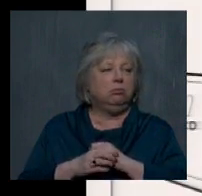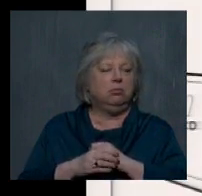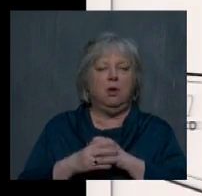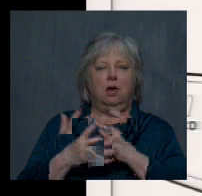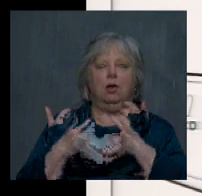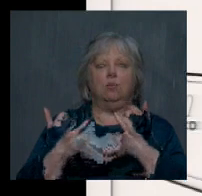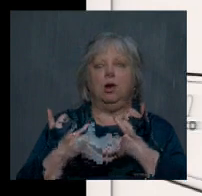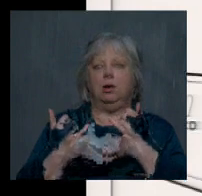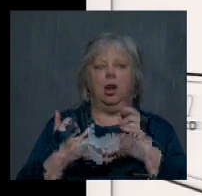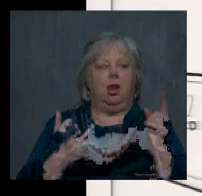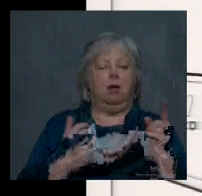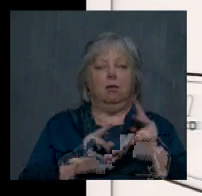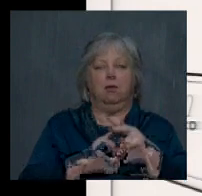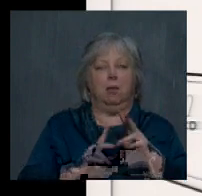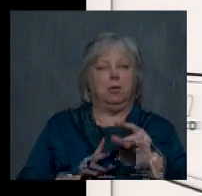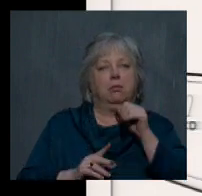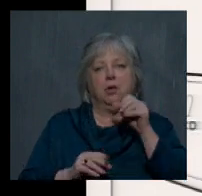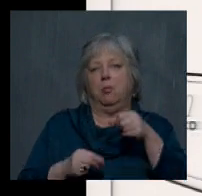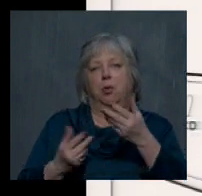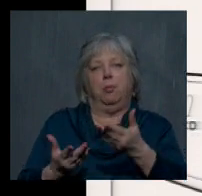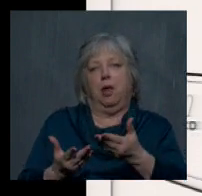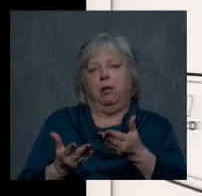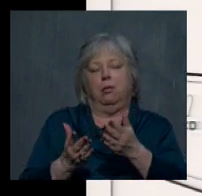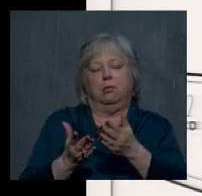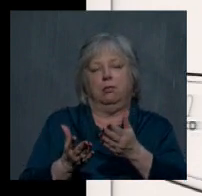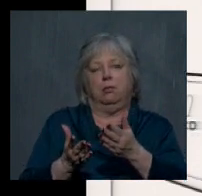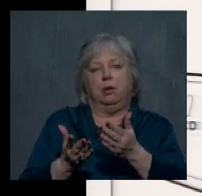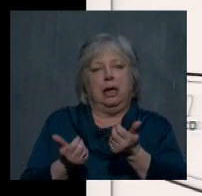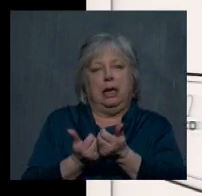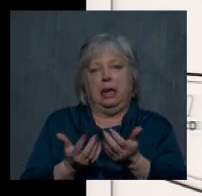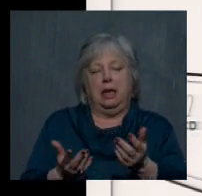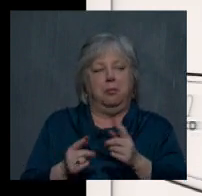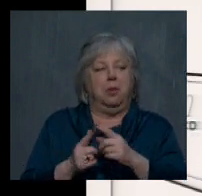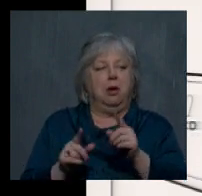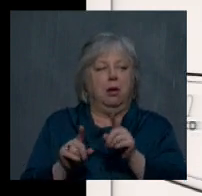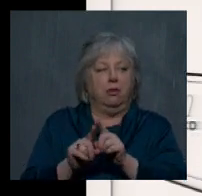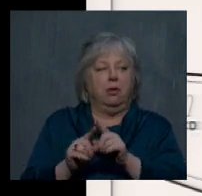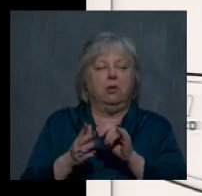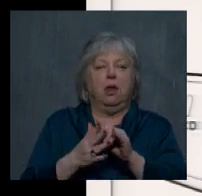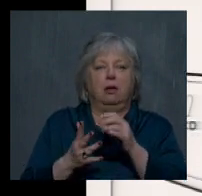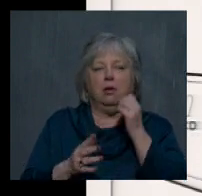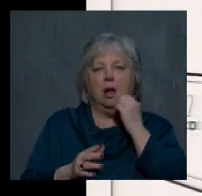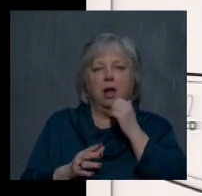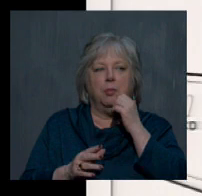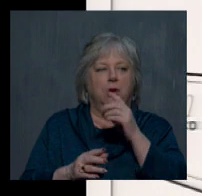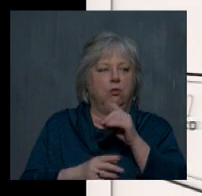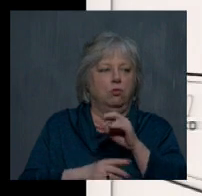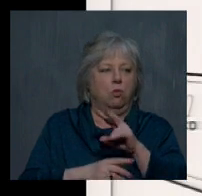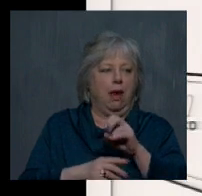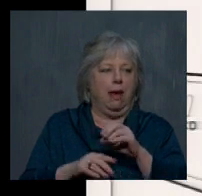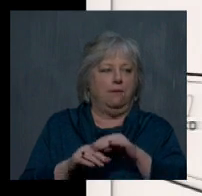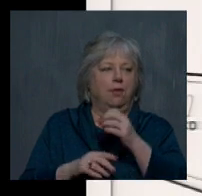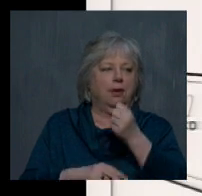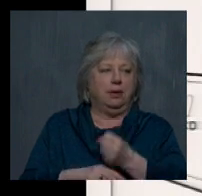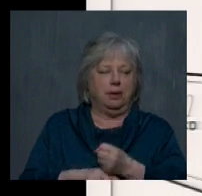Right now, that's proposed right there. I'll have to get back with you on there. There is that common drive right there to the